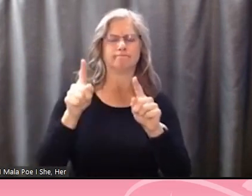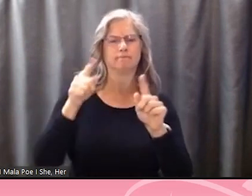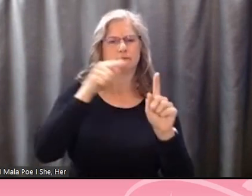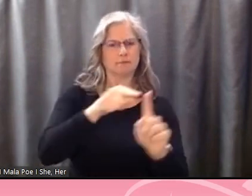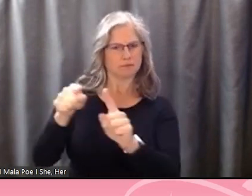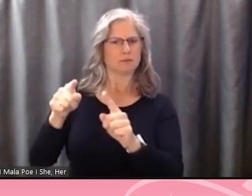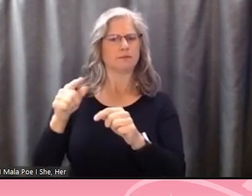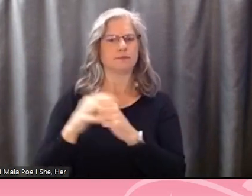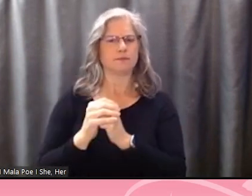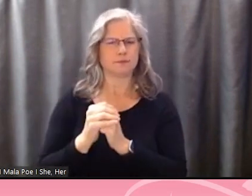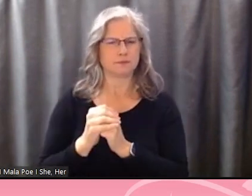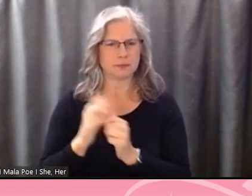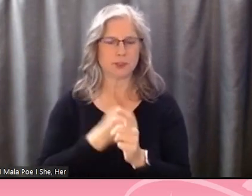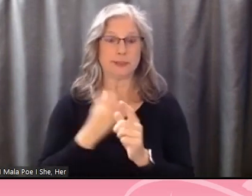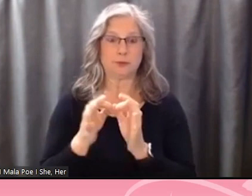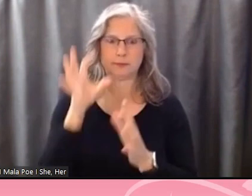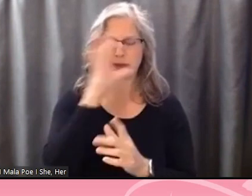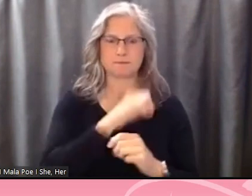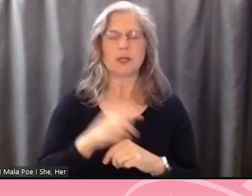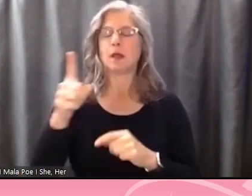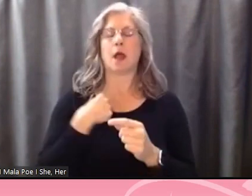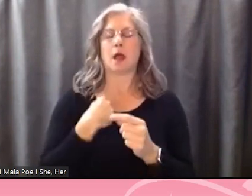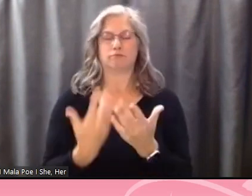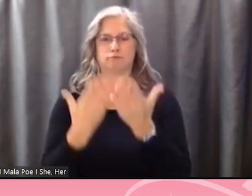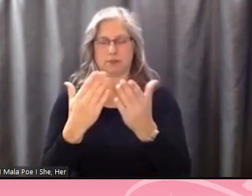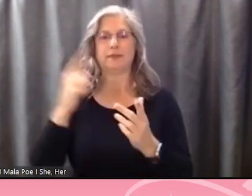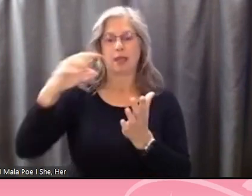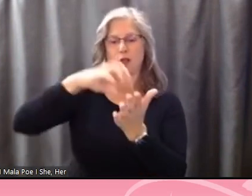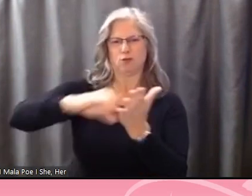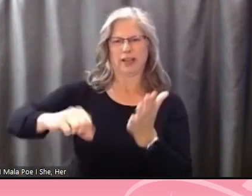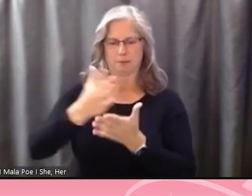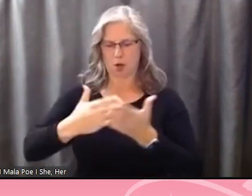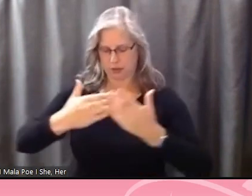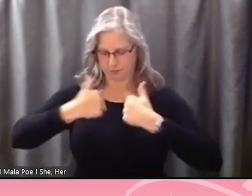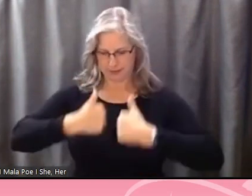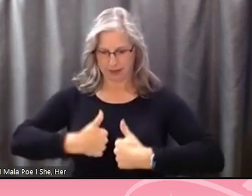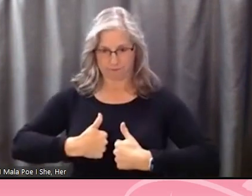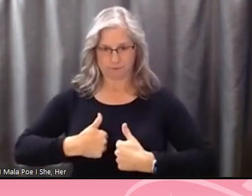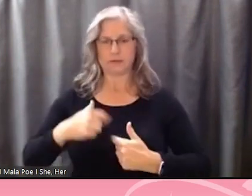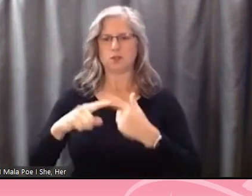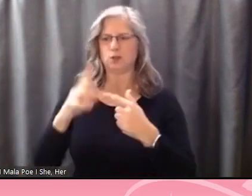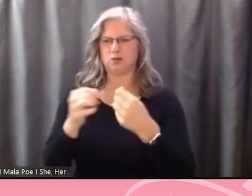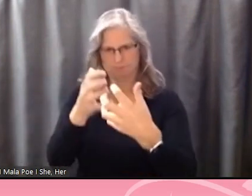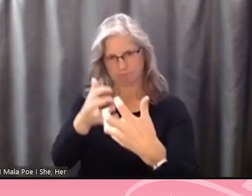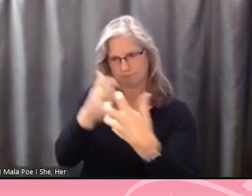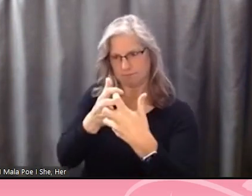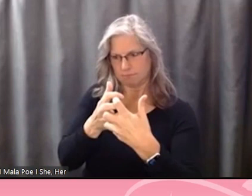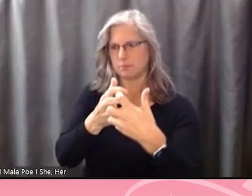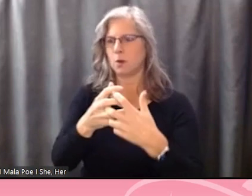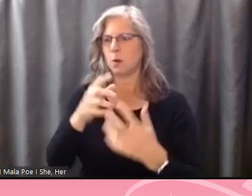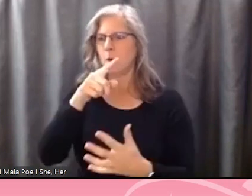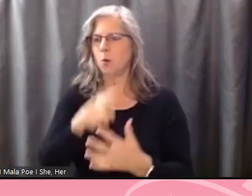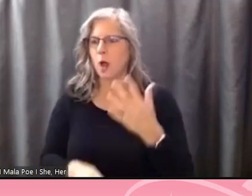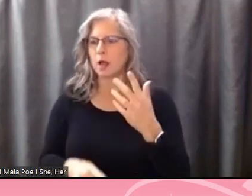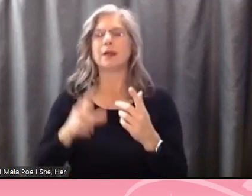argue that they erase pieces of themselves in order to more closely fit what the narrative of the